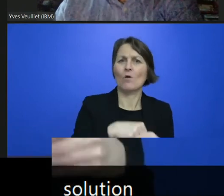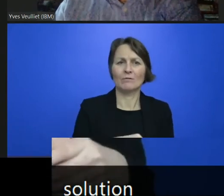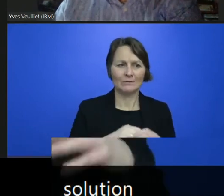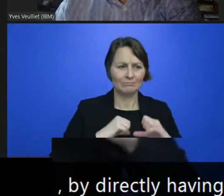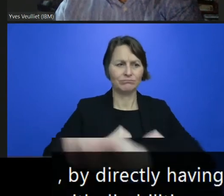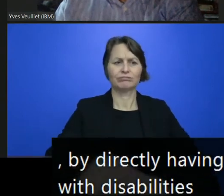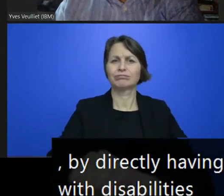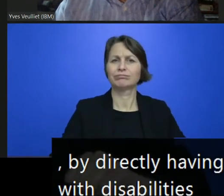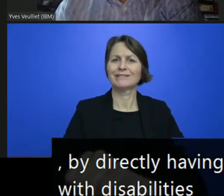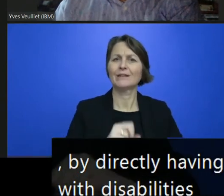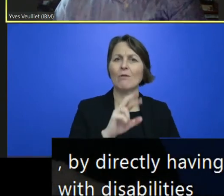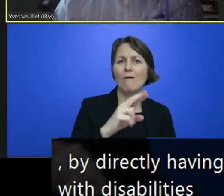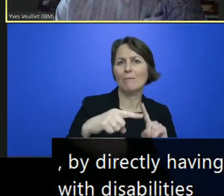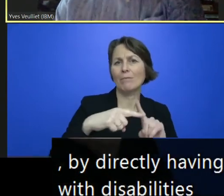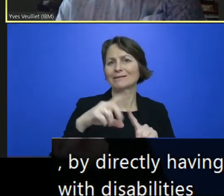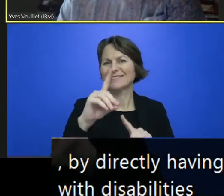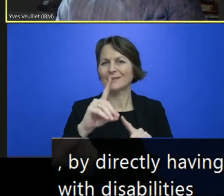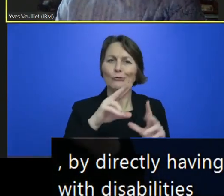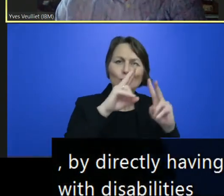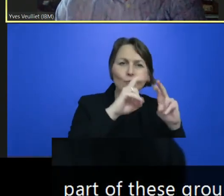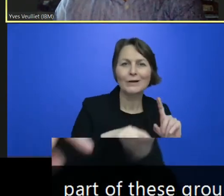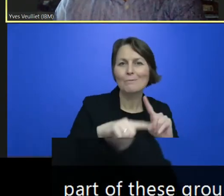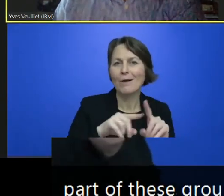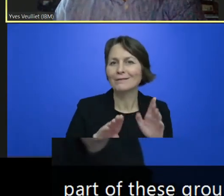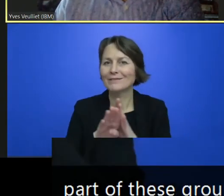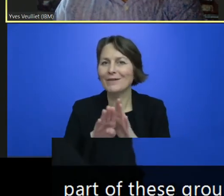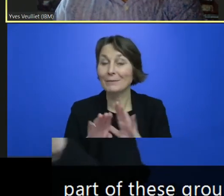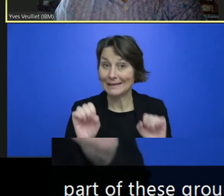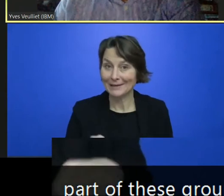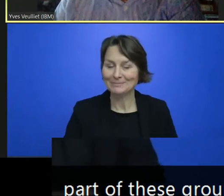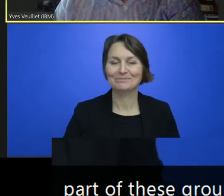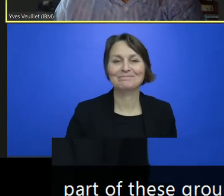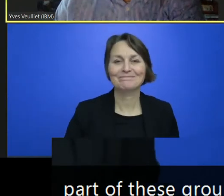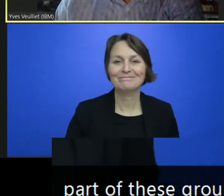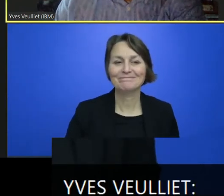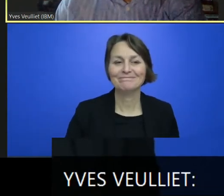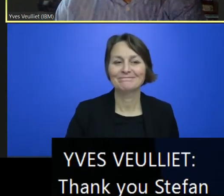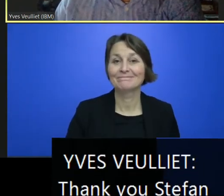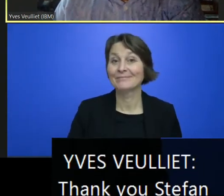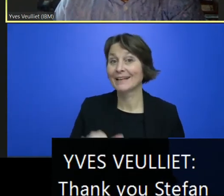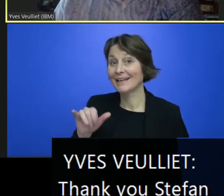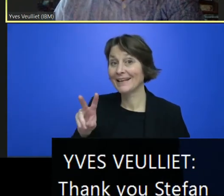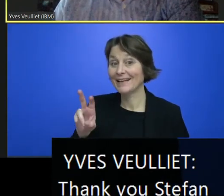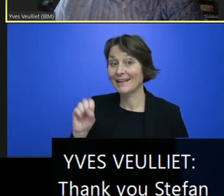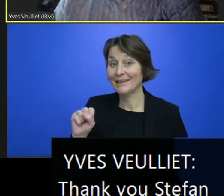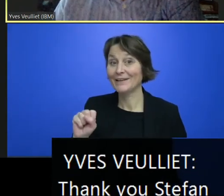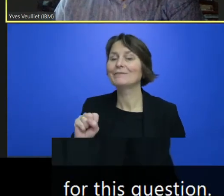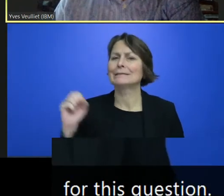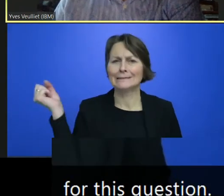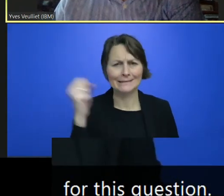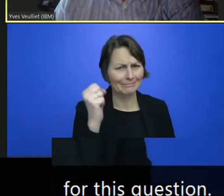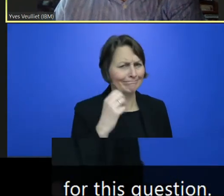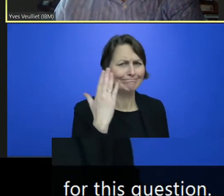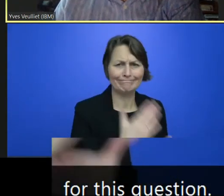teams. Thank you, Stefan, for this question. Actually, you're absolutely right. People with diverse